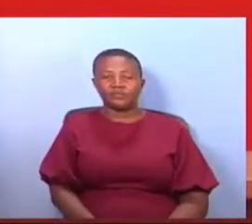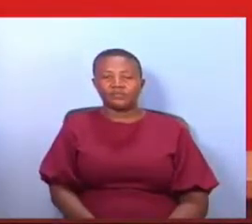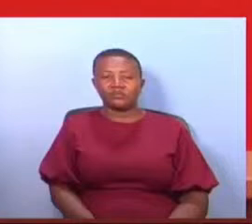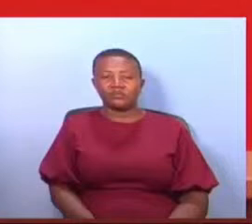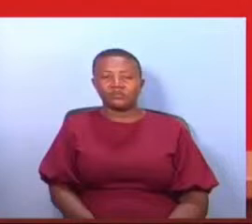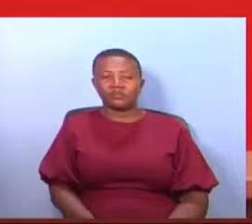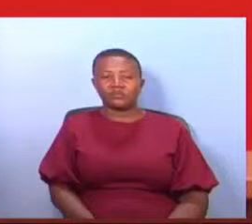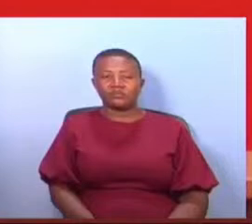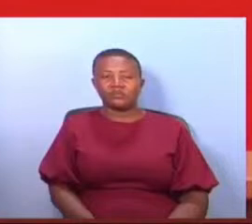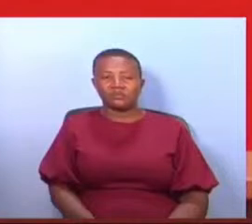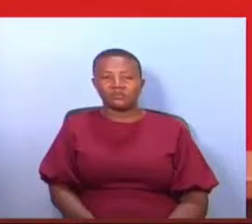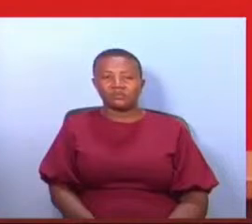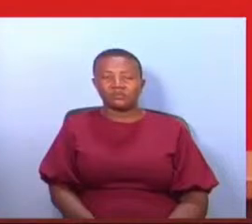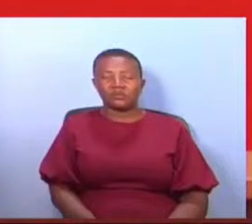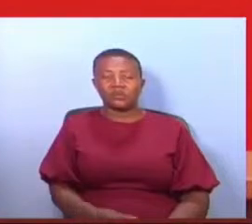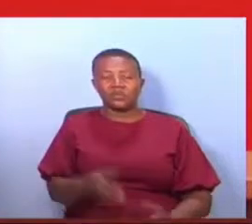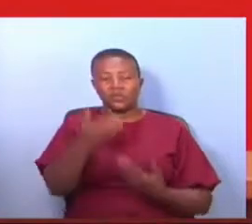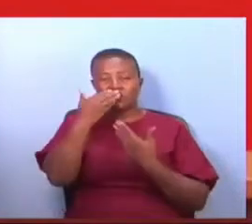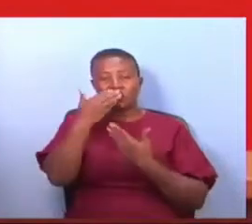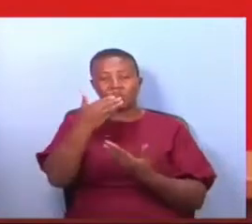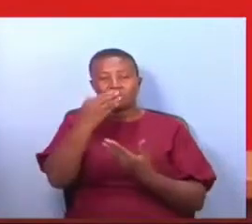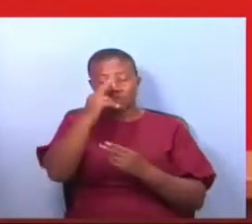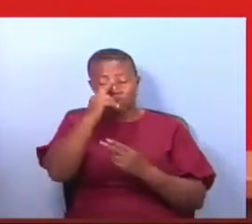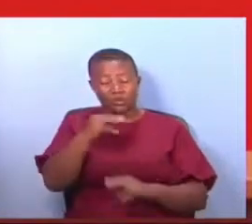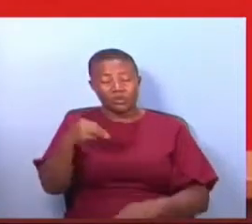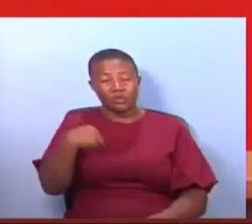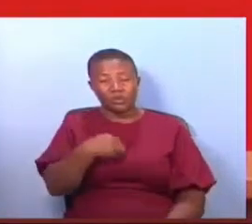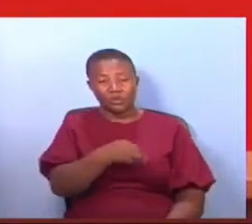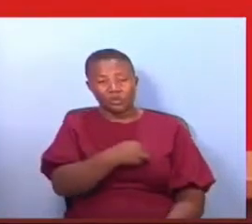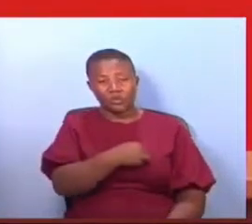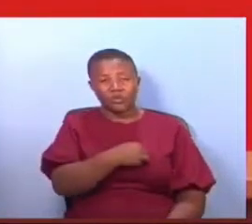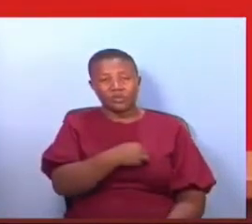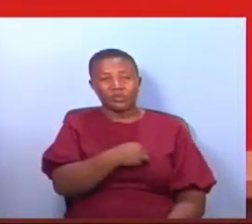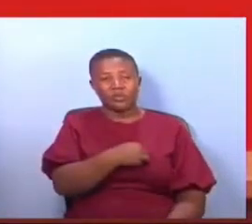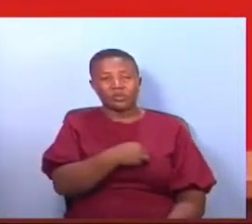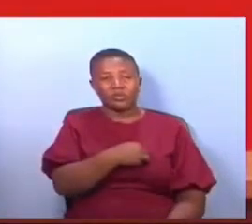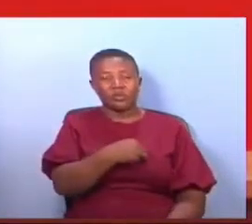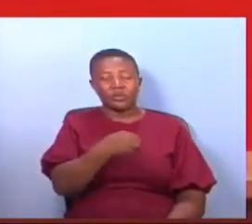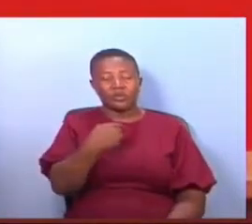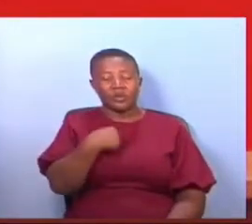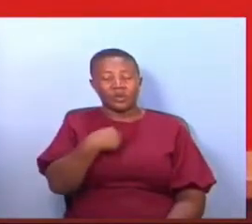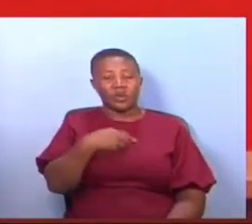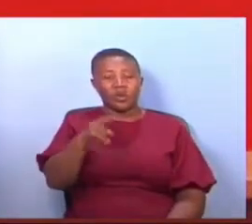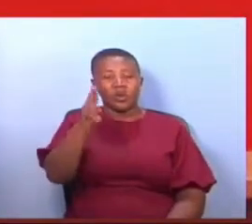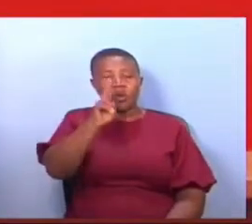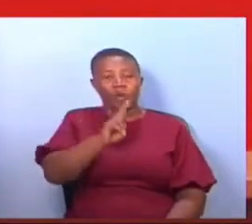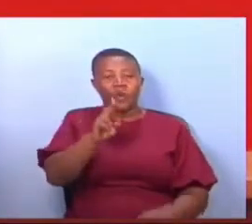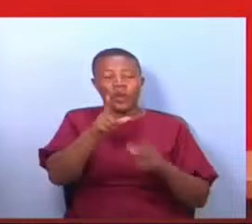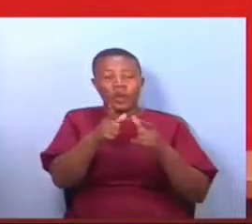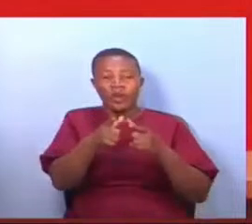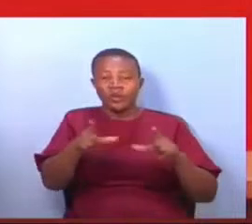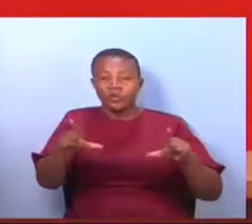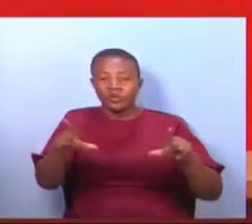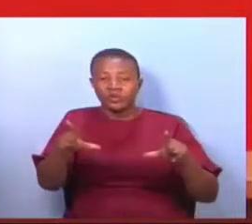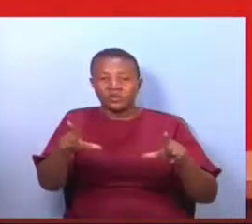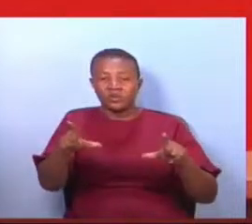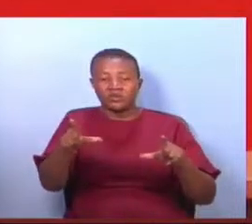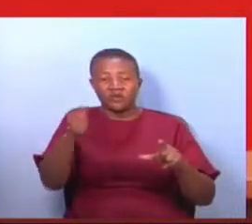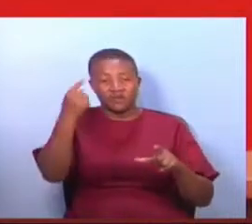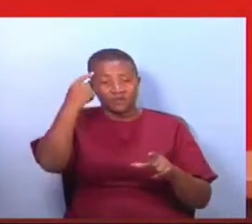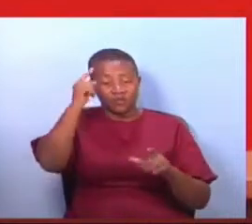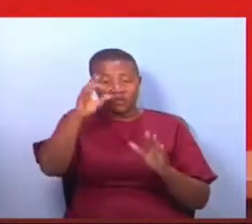Yes, Honorable Member, we've taken note of that. I simply use the language of the Constitution